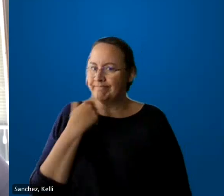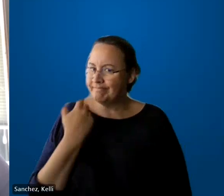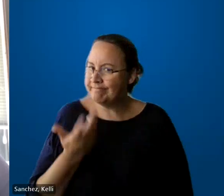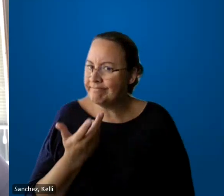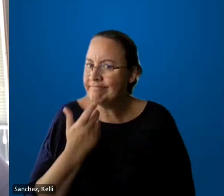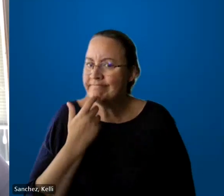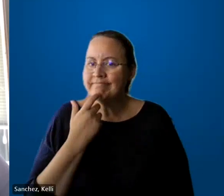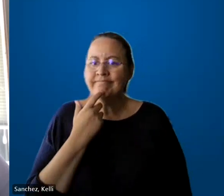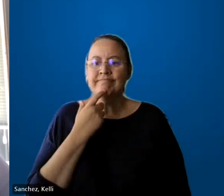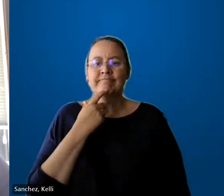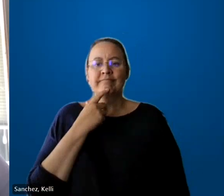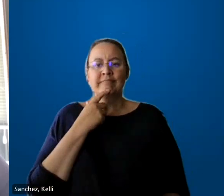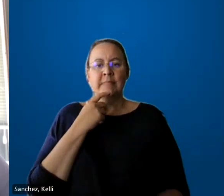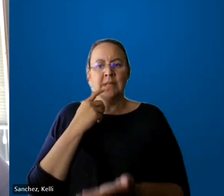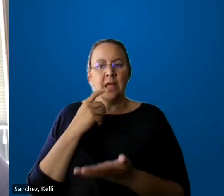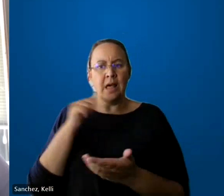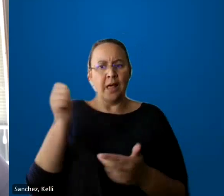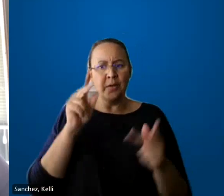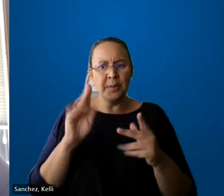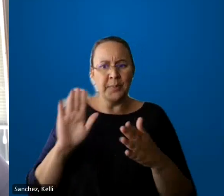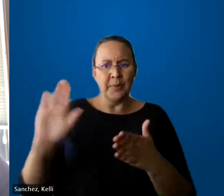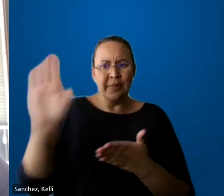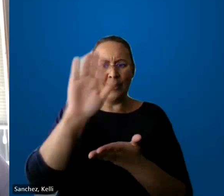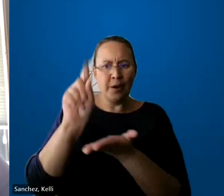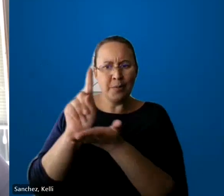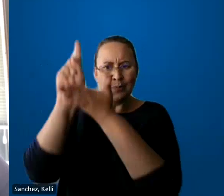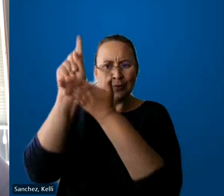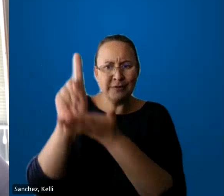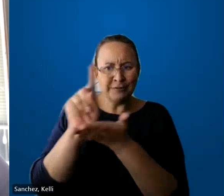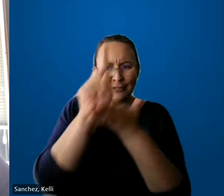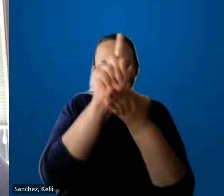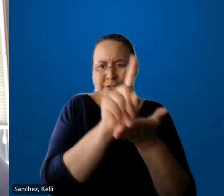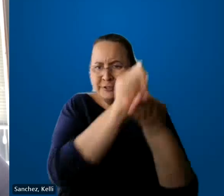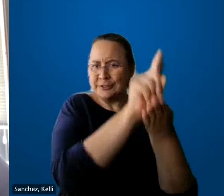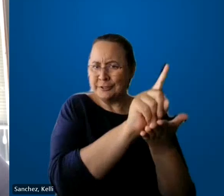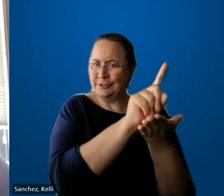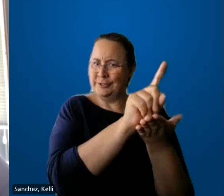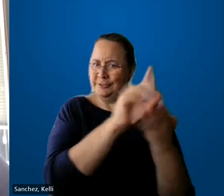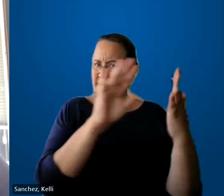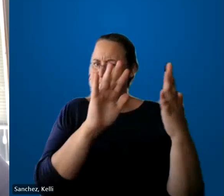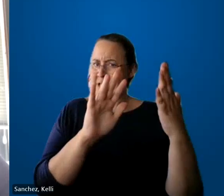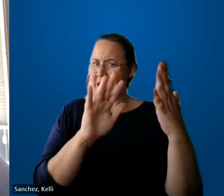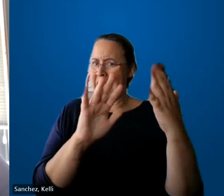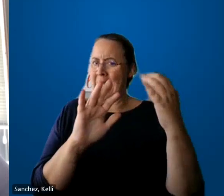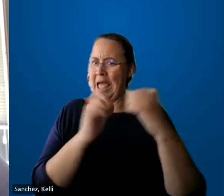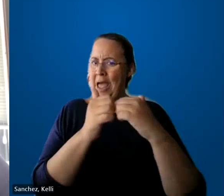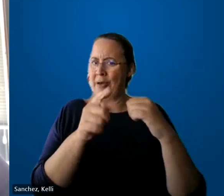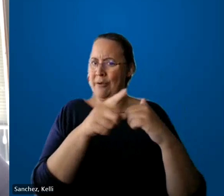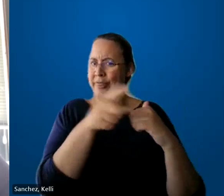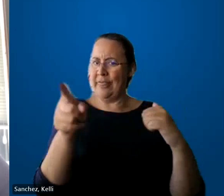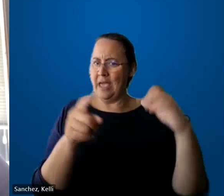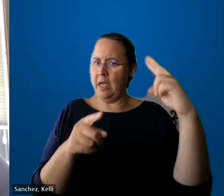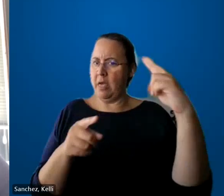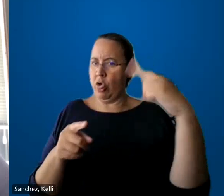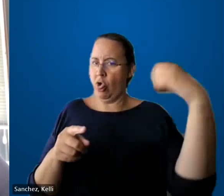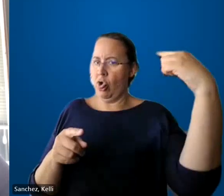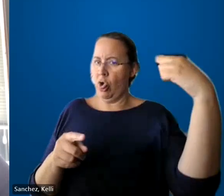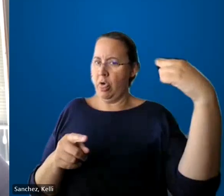the privilege that other people have above people that are othered is real, and